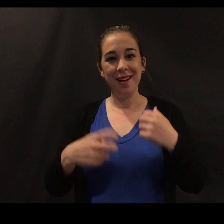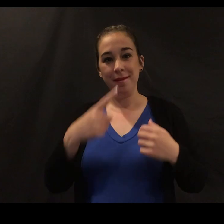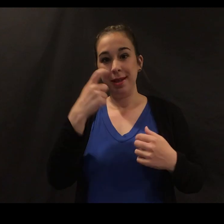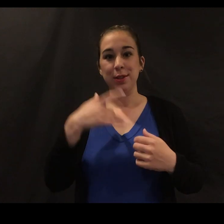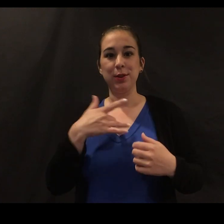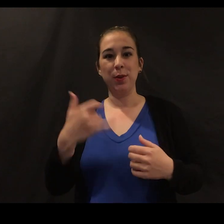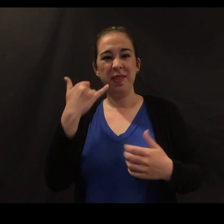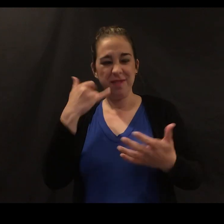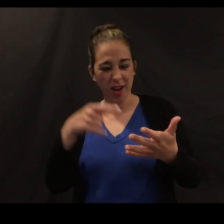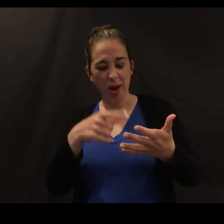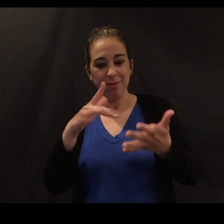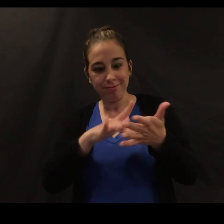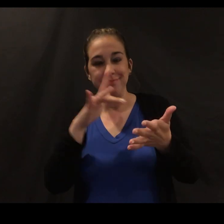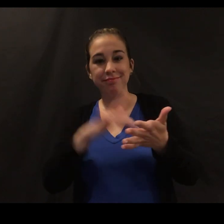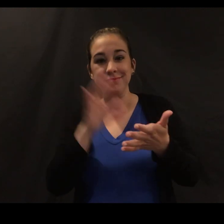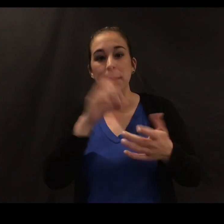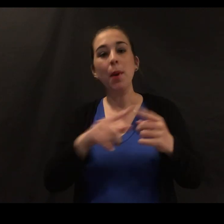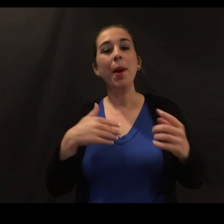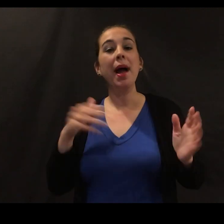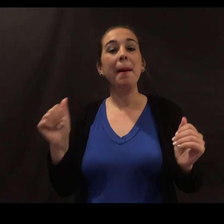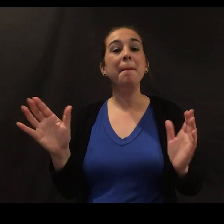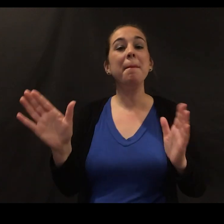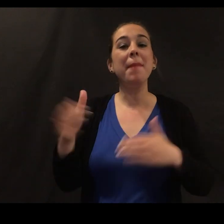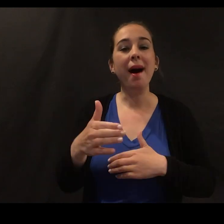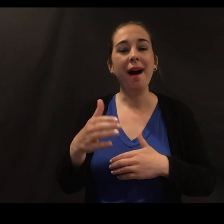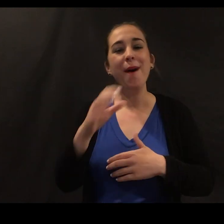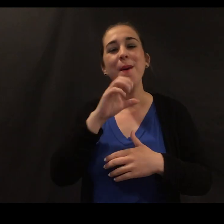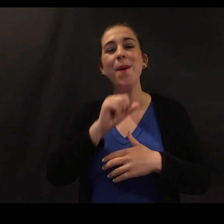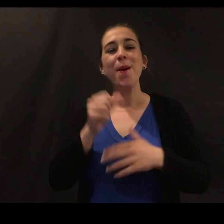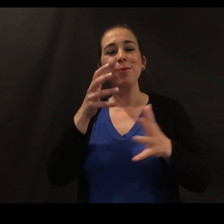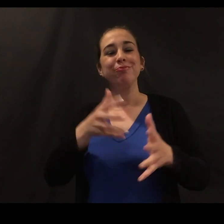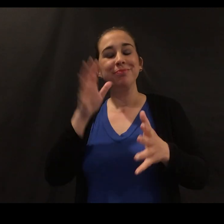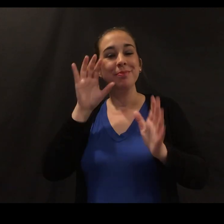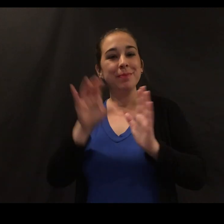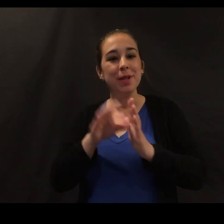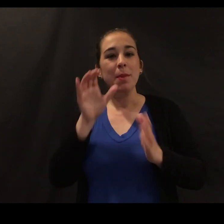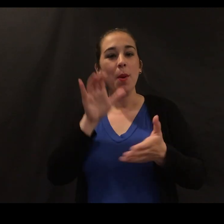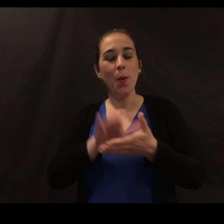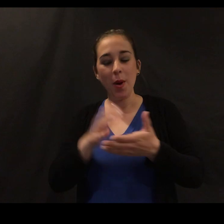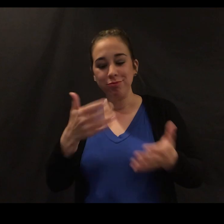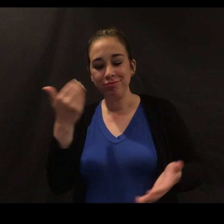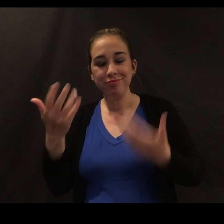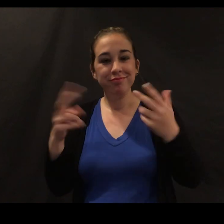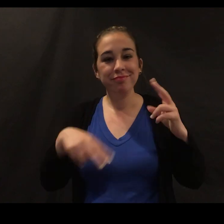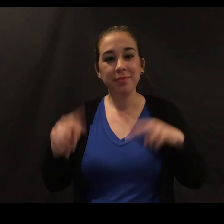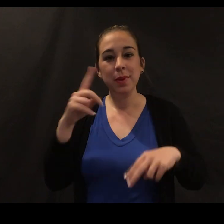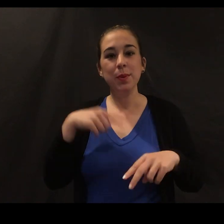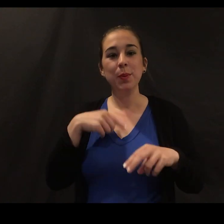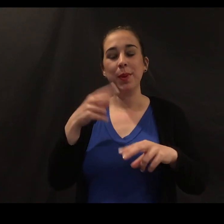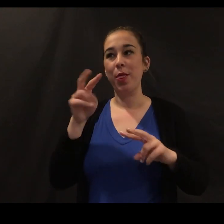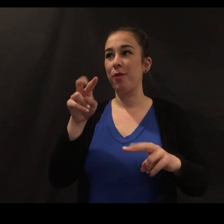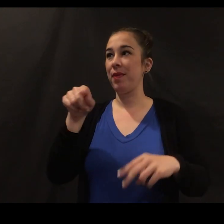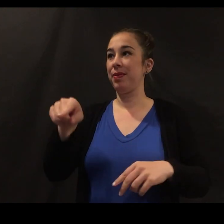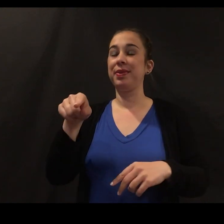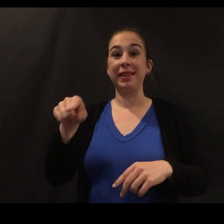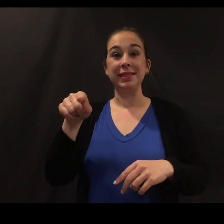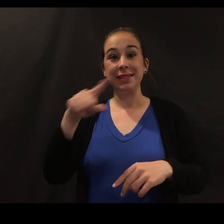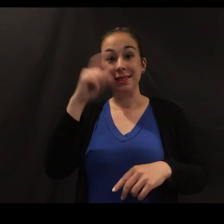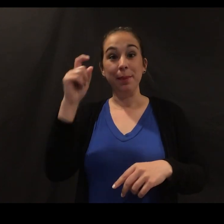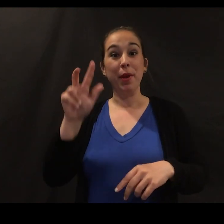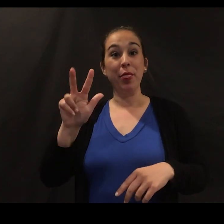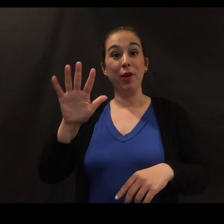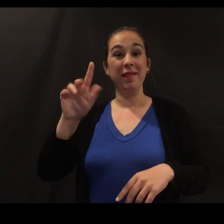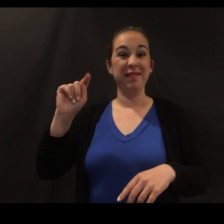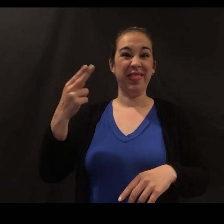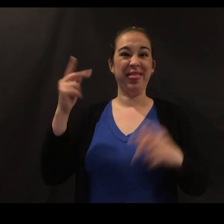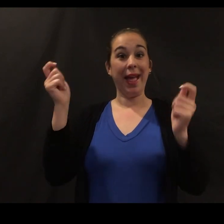phone. It's kind of hard to find them. We had a box of old pictures that she was rummaging through because we were thinking about this coming summer, our 35th anniversary as a church, and